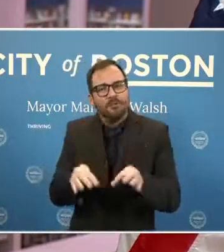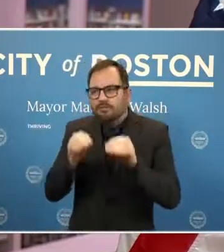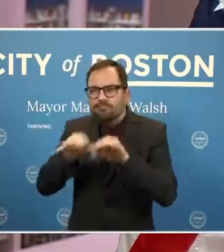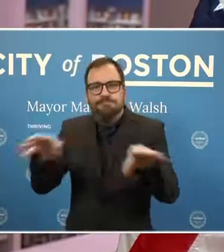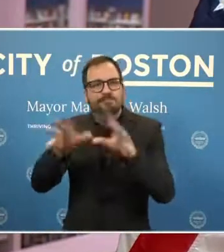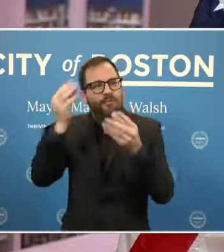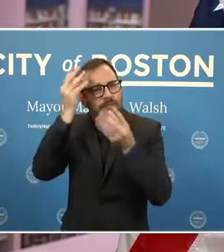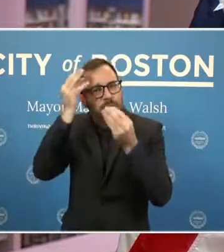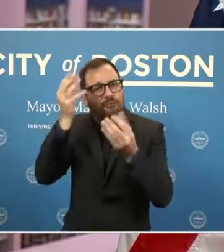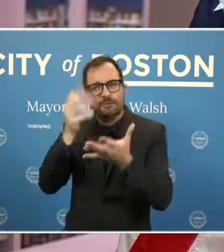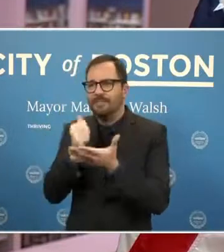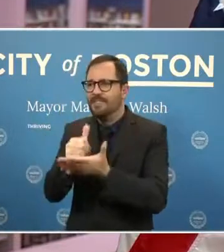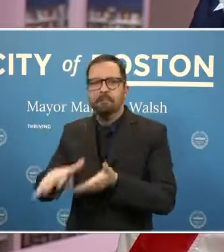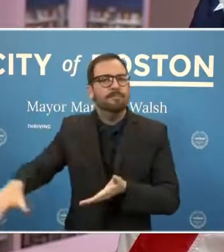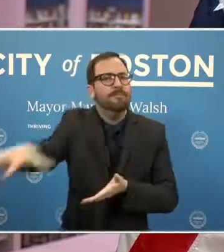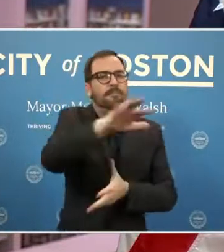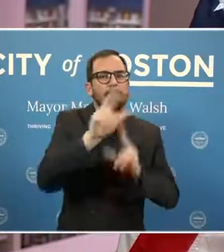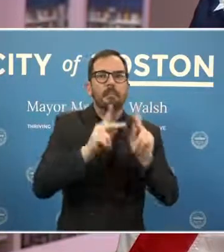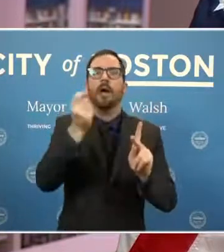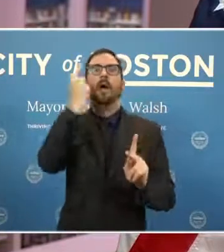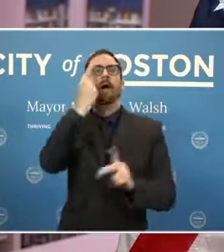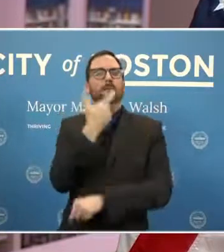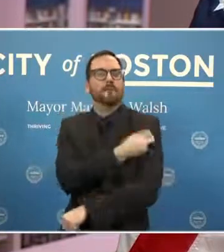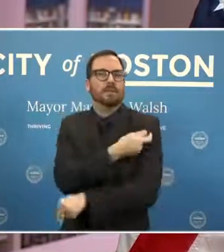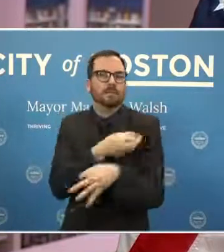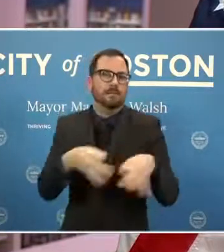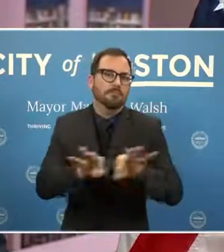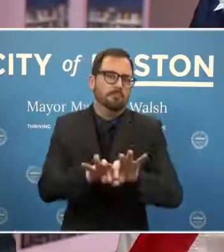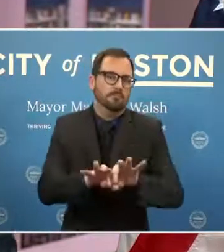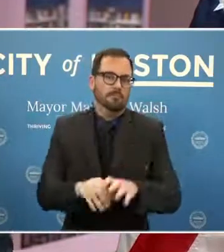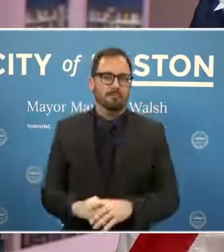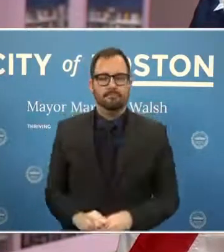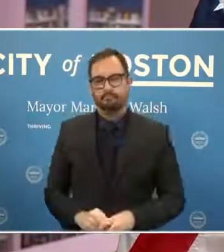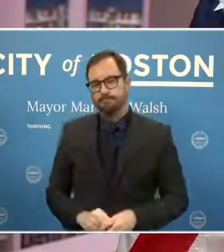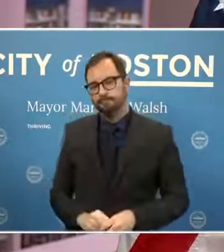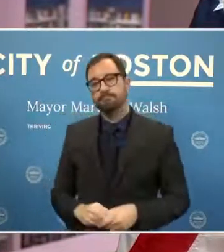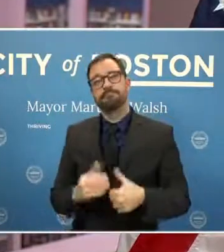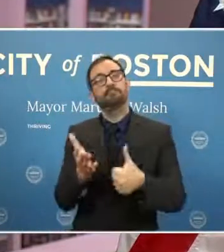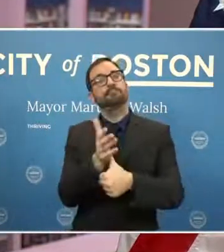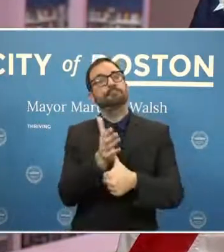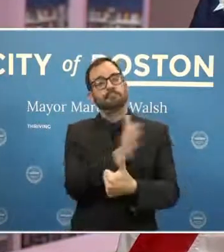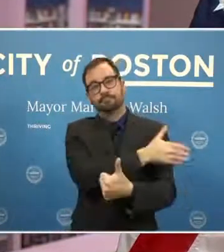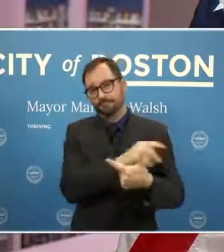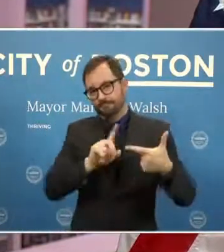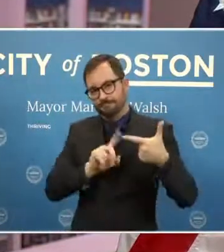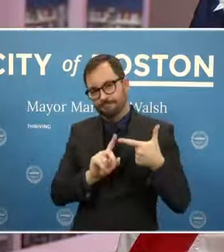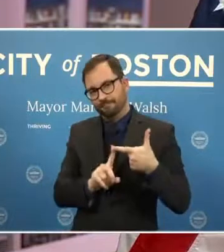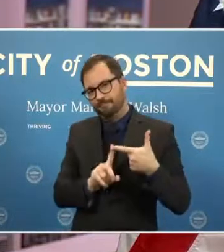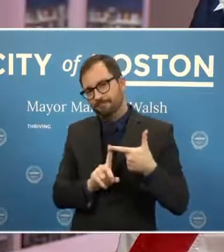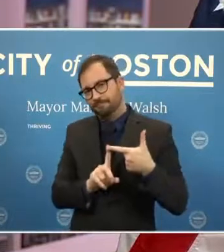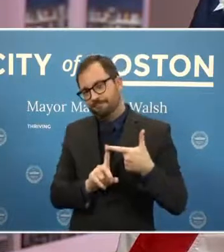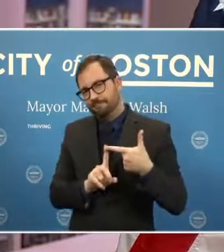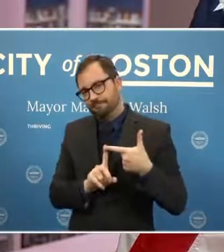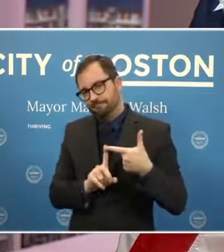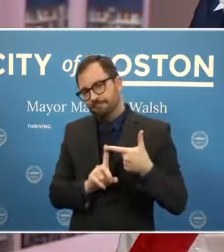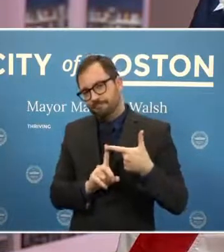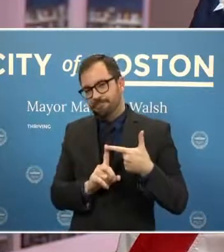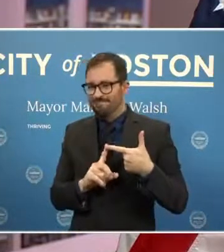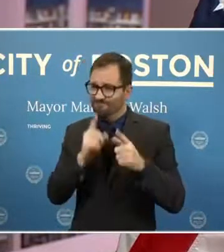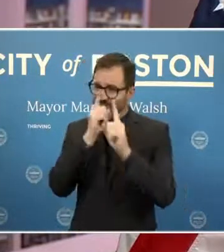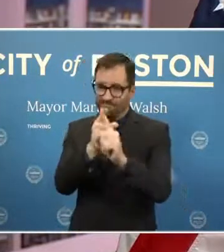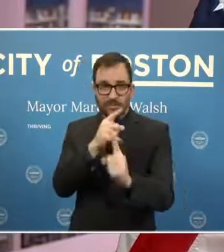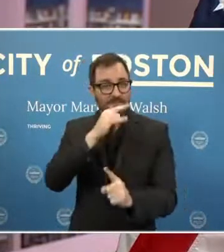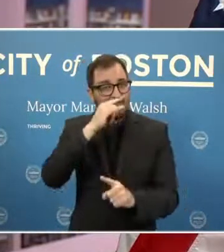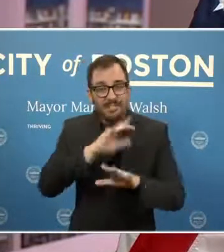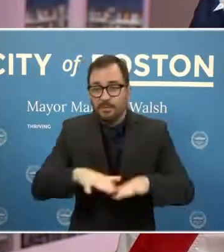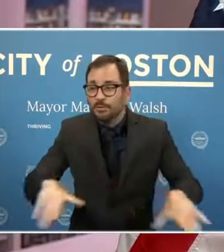The next top priority is getting our students safely back into the Boston Public Schools. Yesterday, we announced a plan to safely reopen